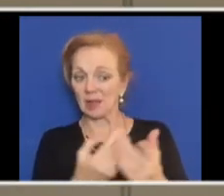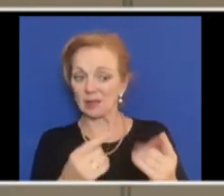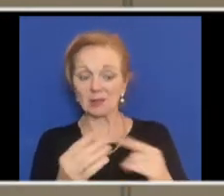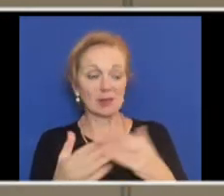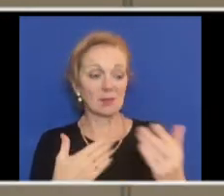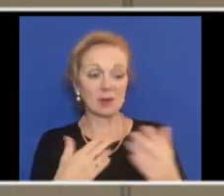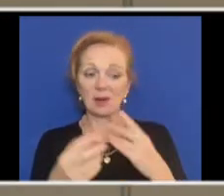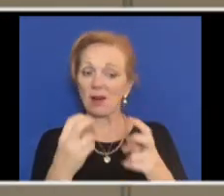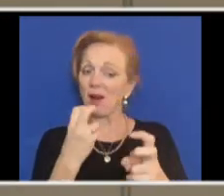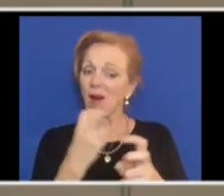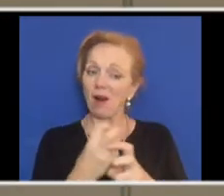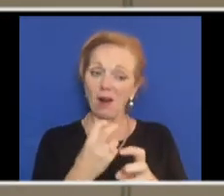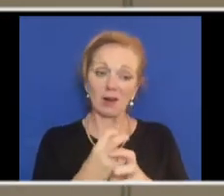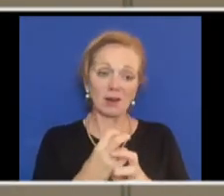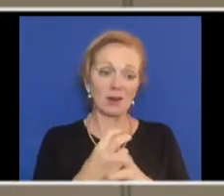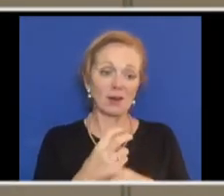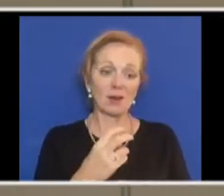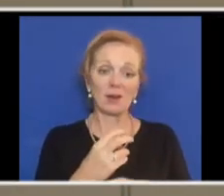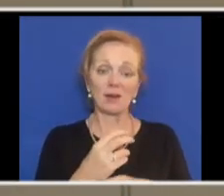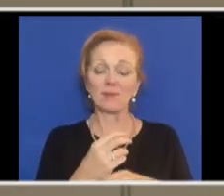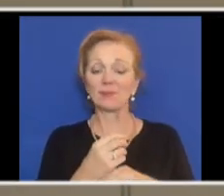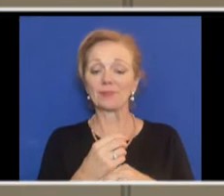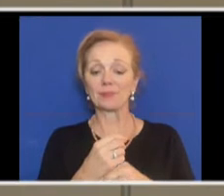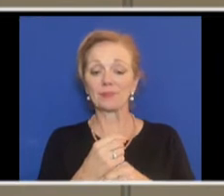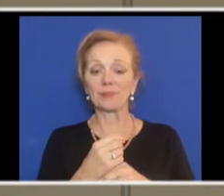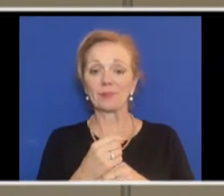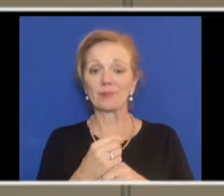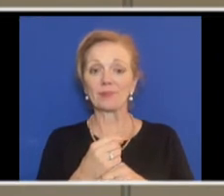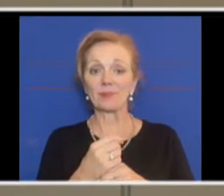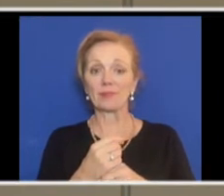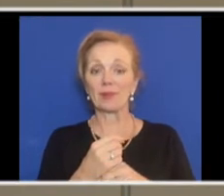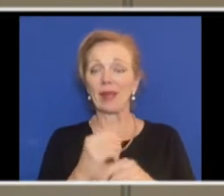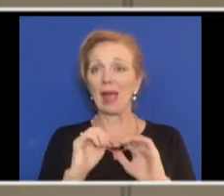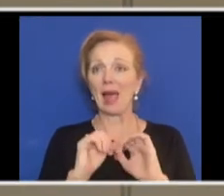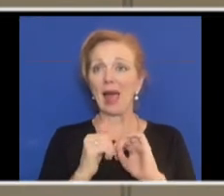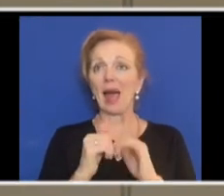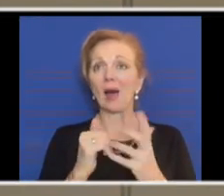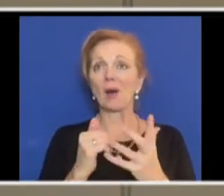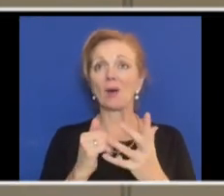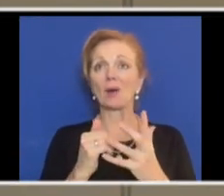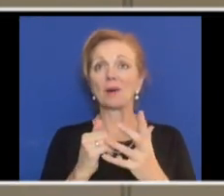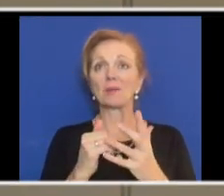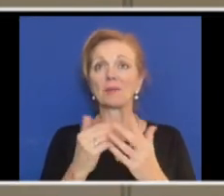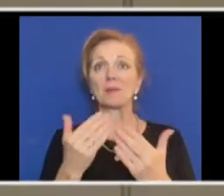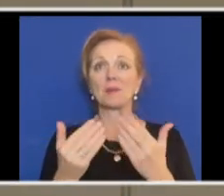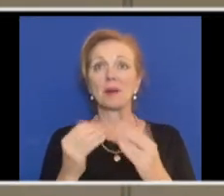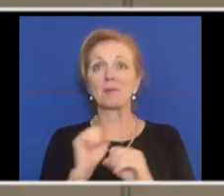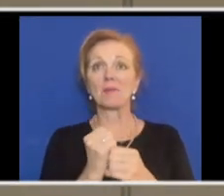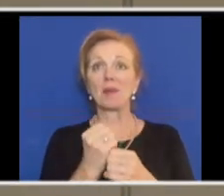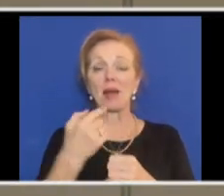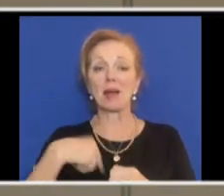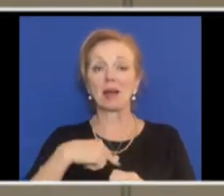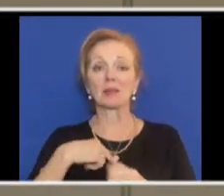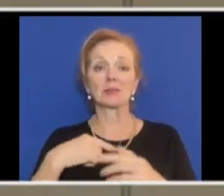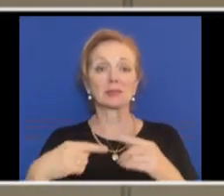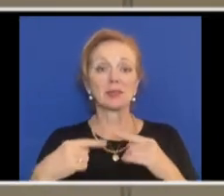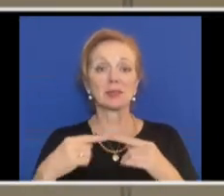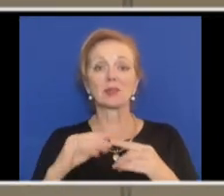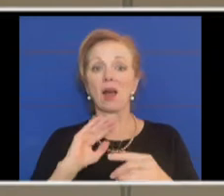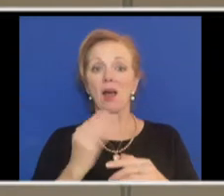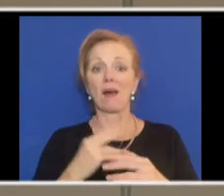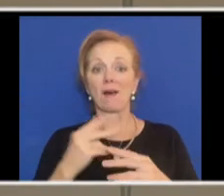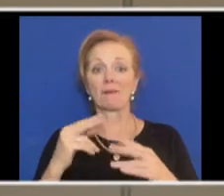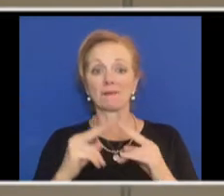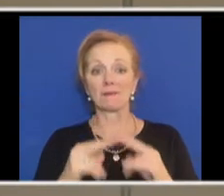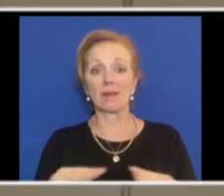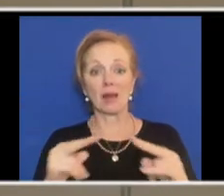and and and um how you know how they might make us wrestle with some of our values and some of